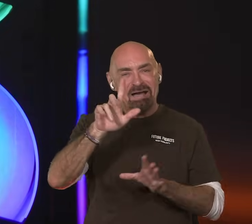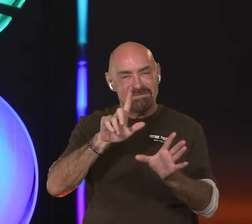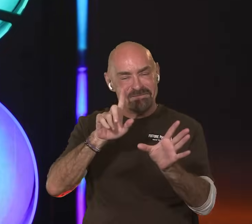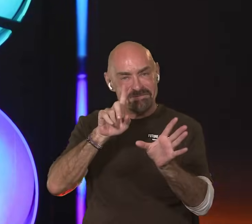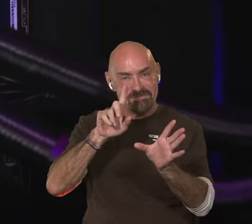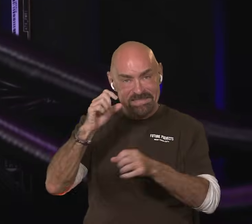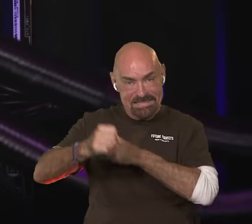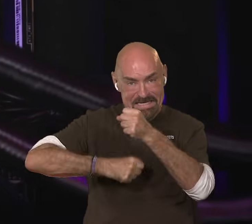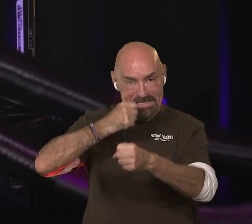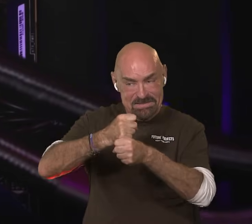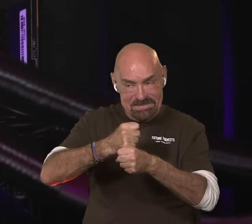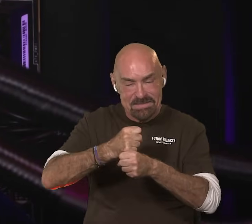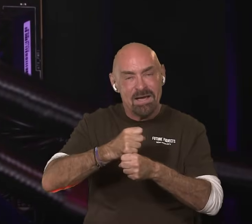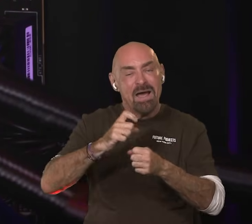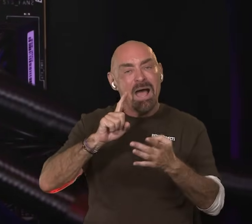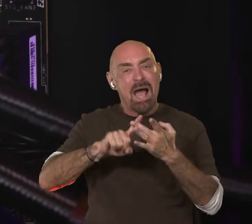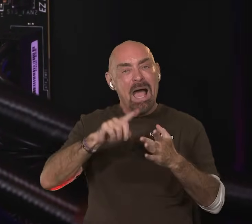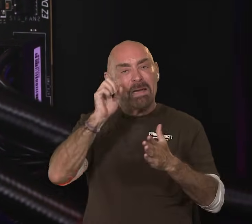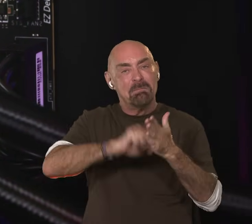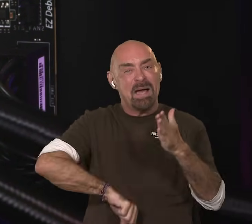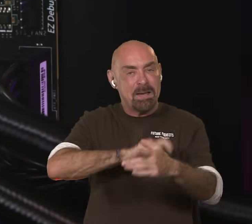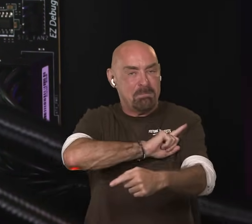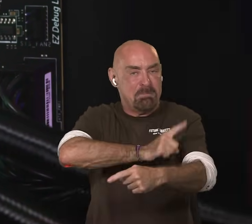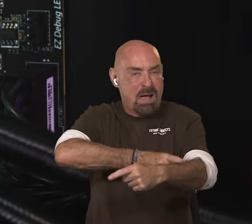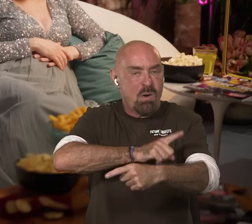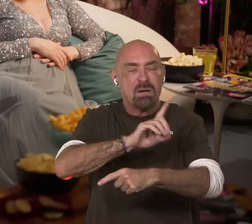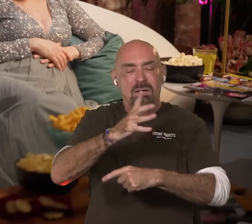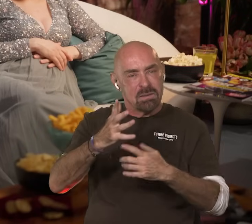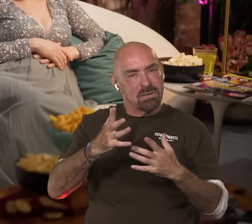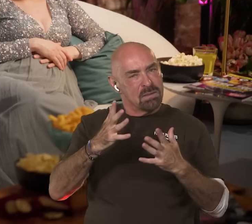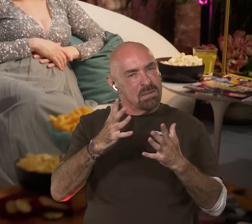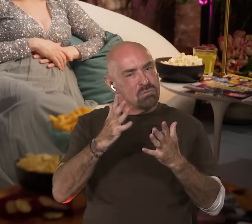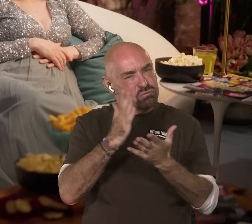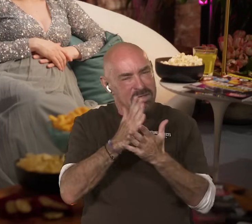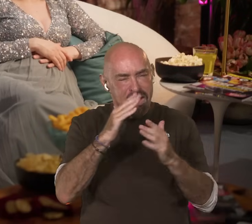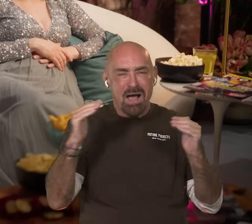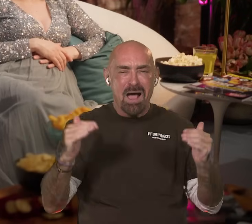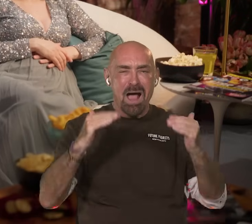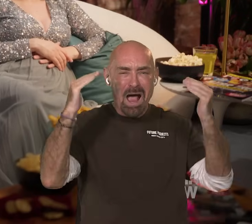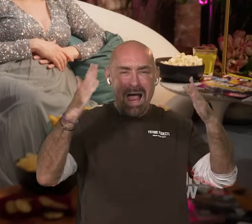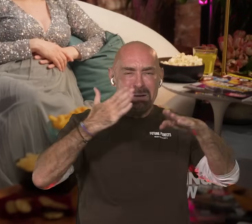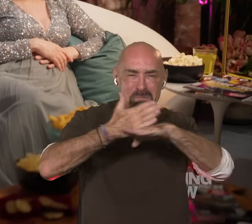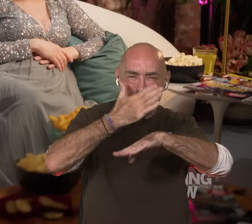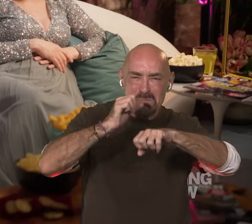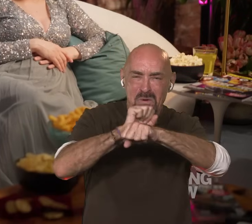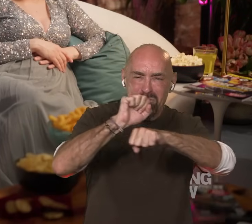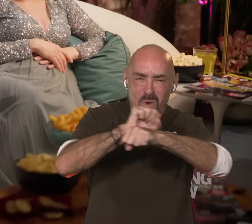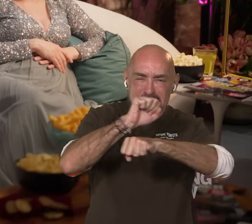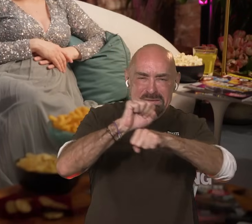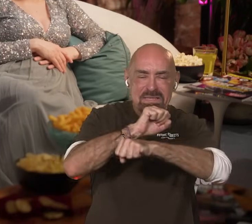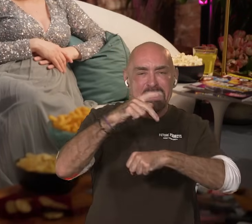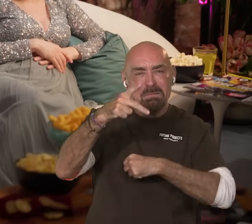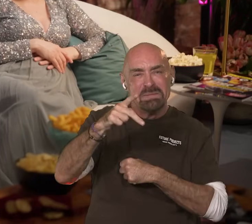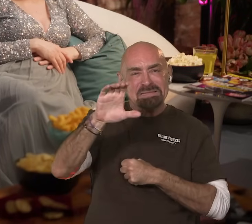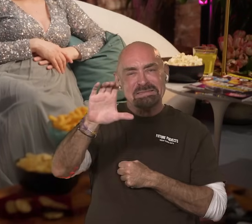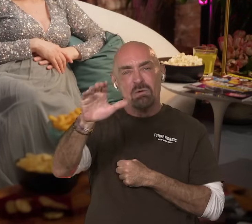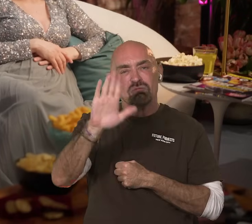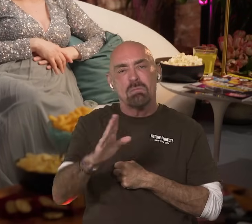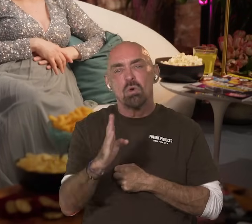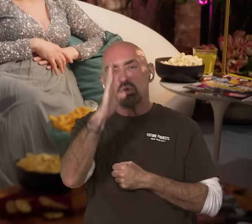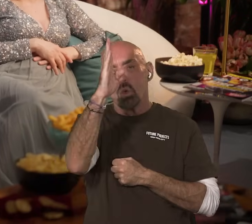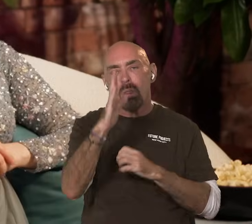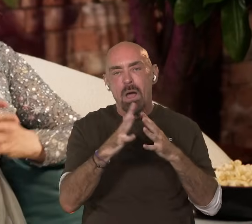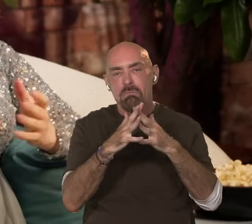25 years. iBuyPower is a fully independent and leading manufacturer of high-performance pre-built and custom gaming PCs based in